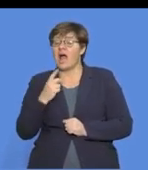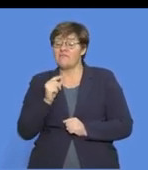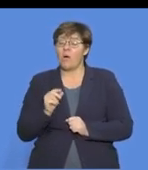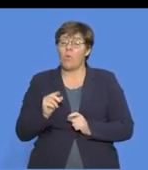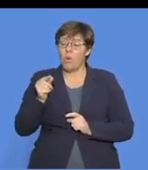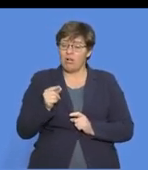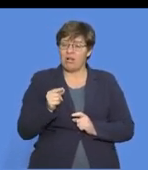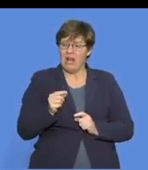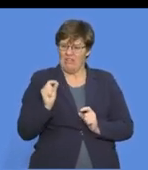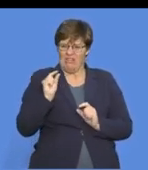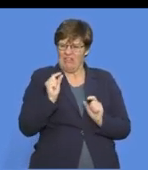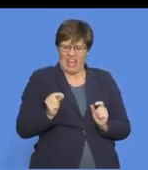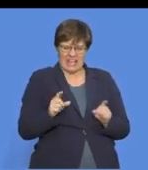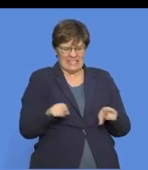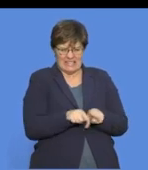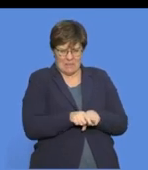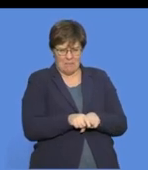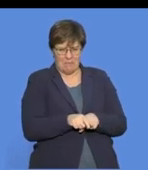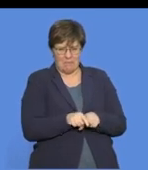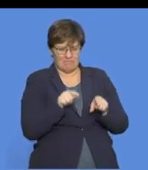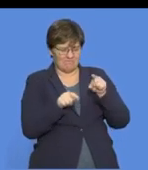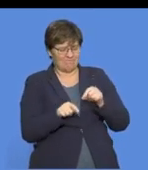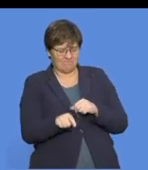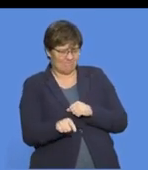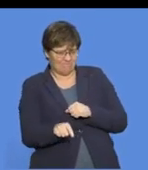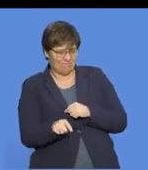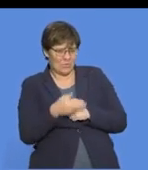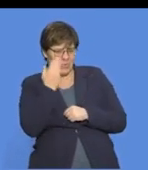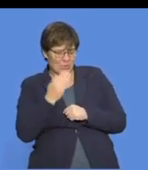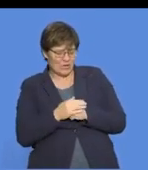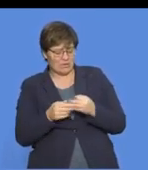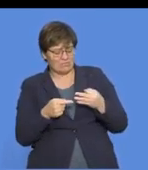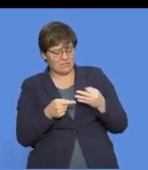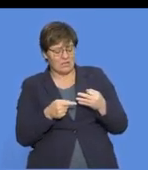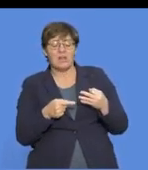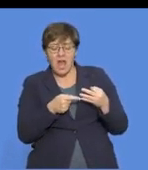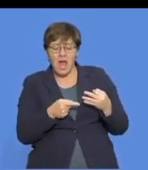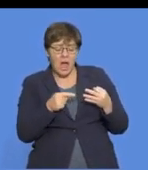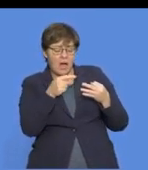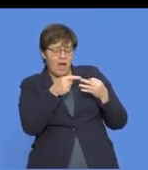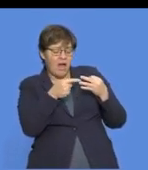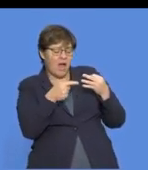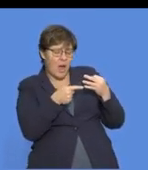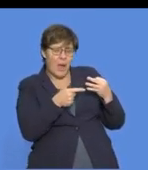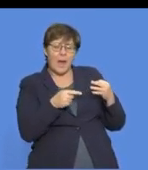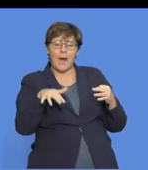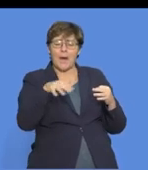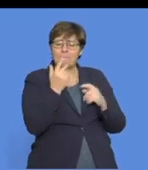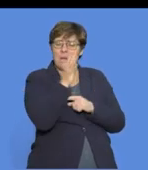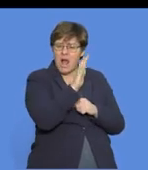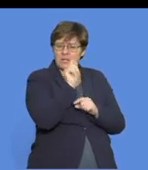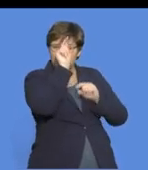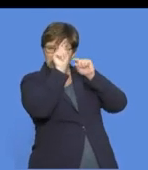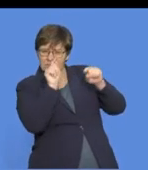thick as Sclerenchyma. And these are all found in different parts of the plant to carry out different functions.